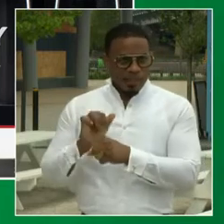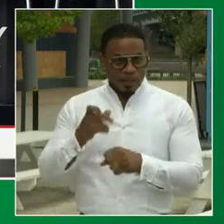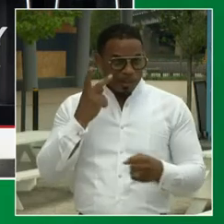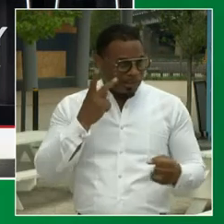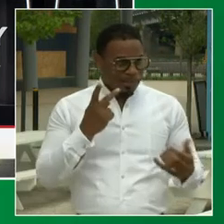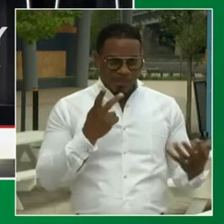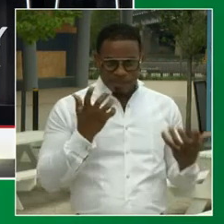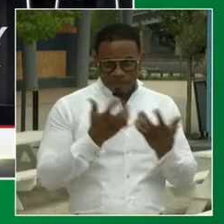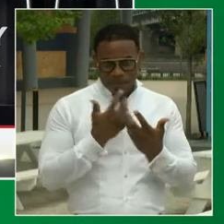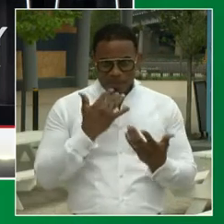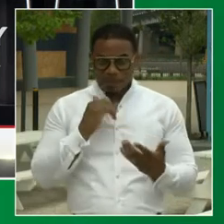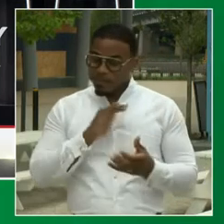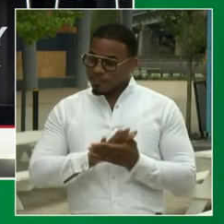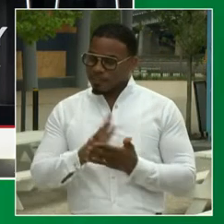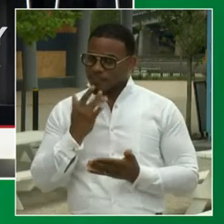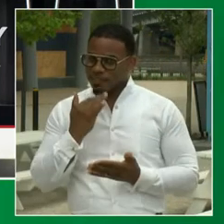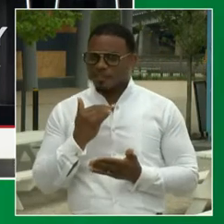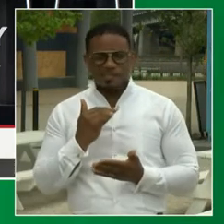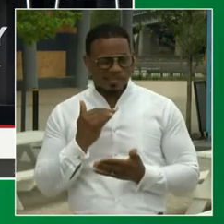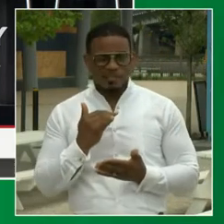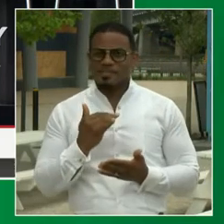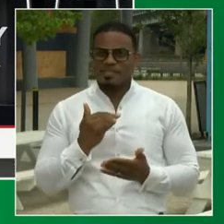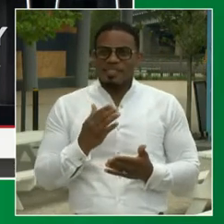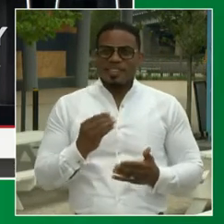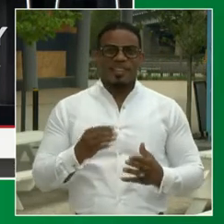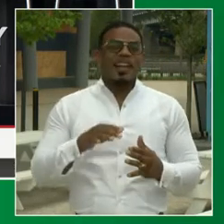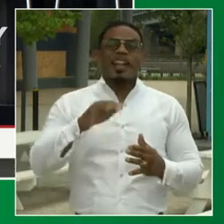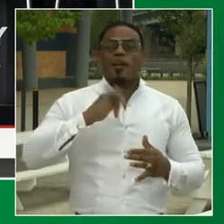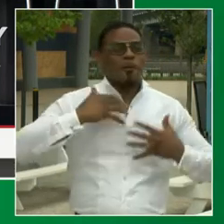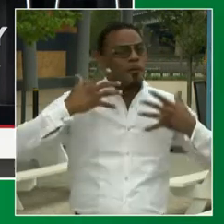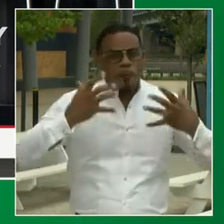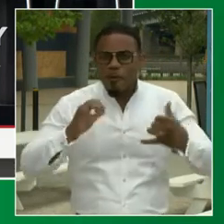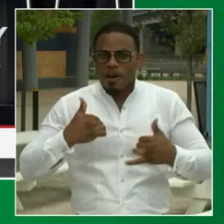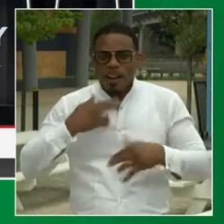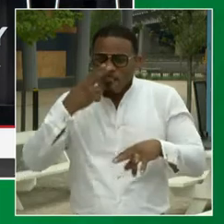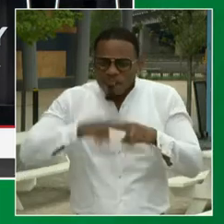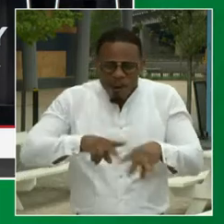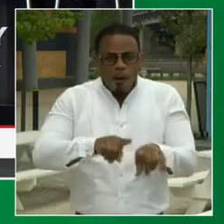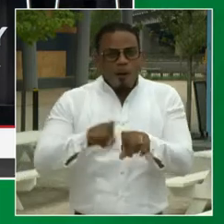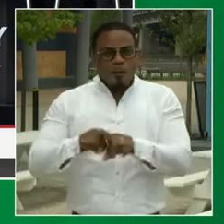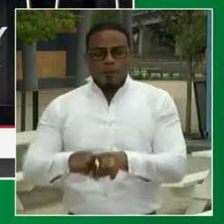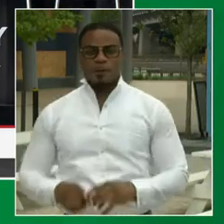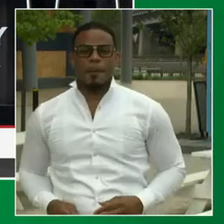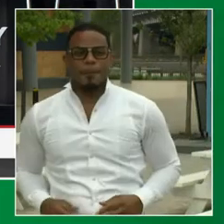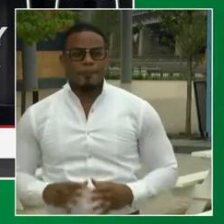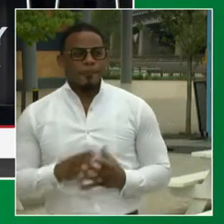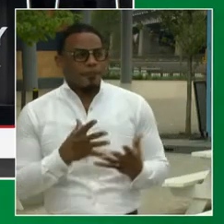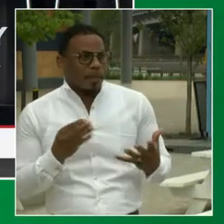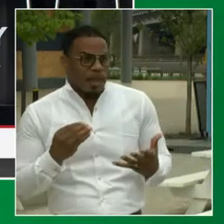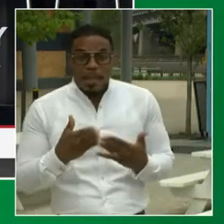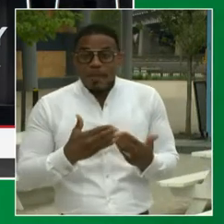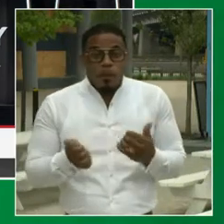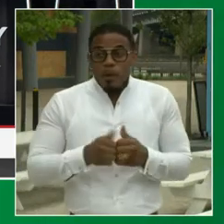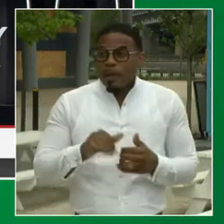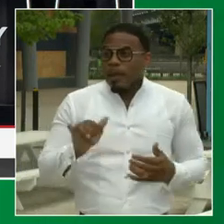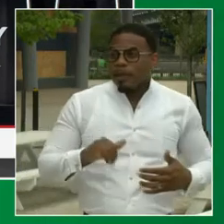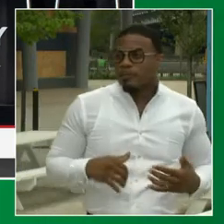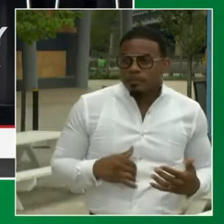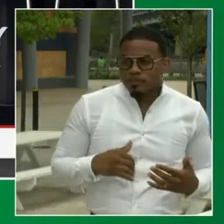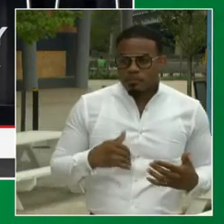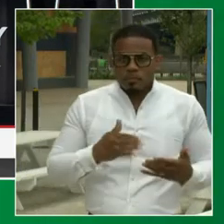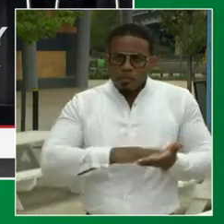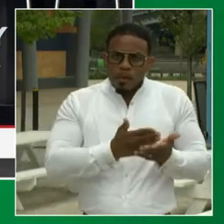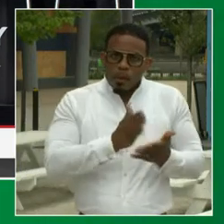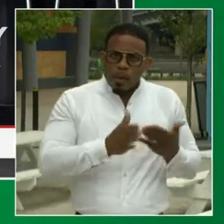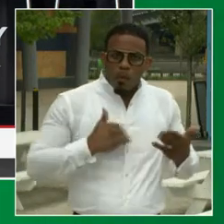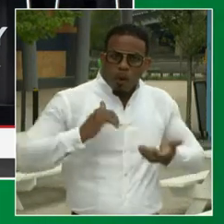definitely a very nice color. And that's what we want. We want to have fun with it as well. And even with like the culinary side,